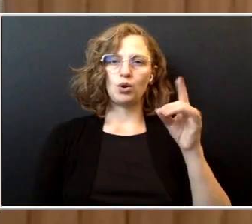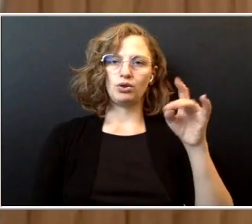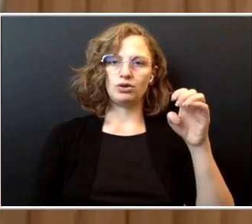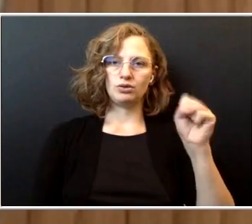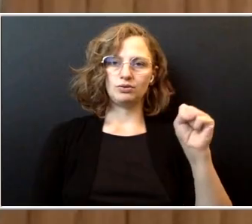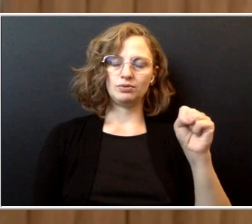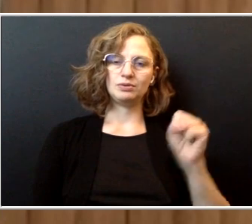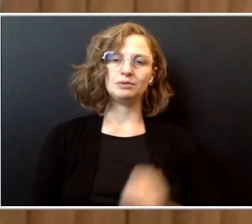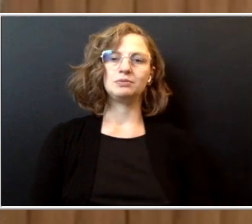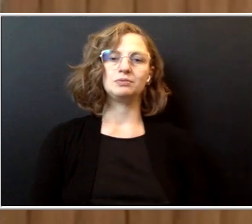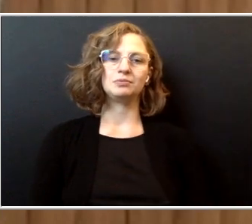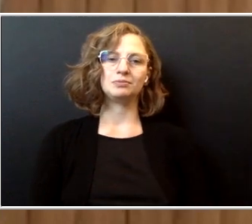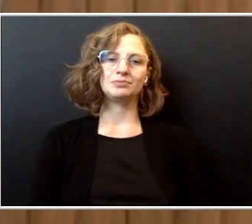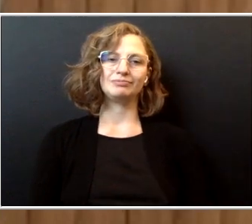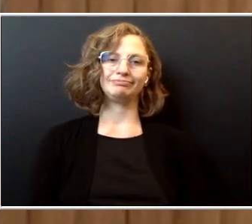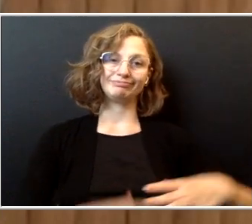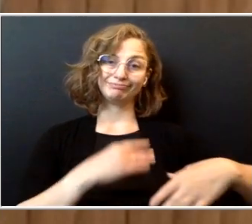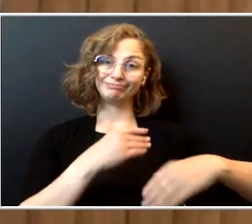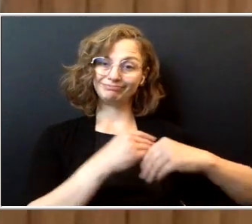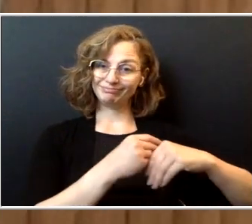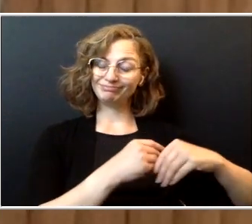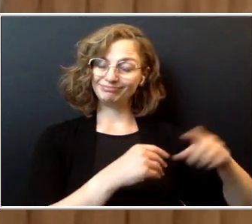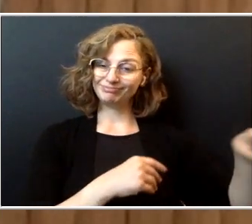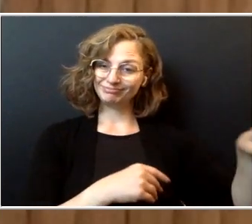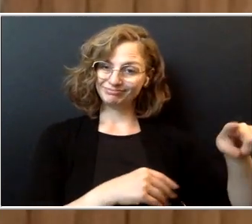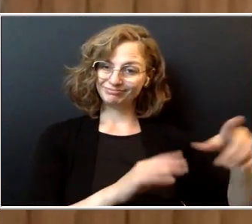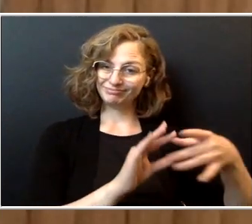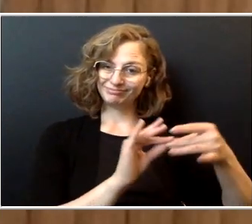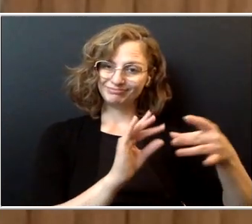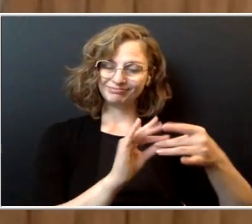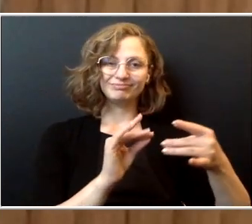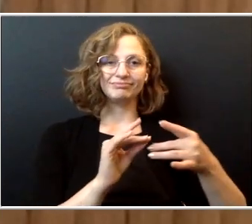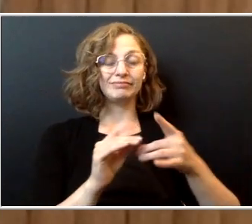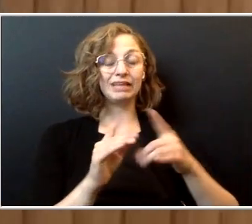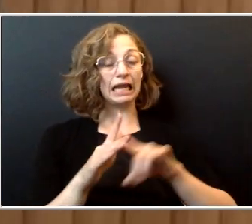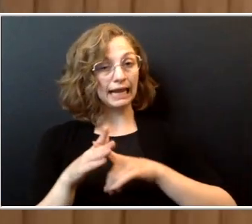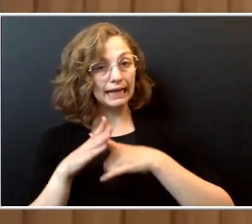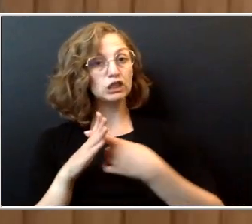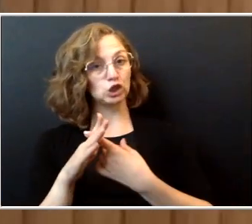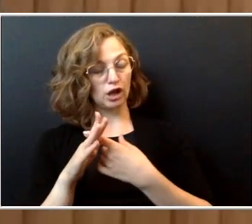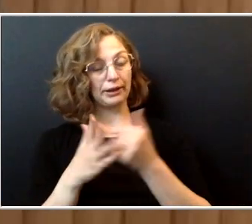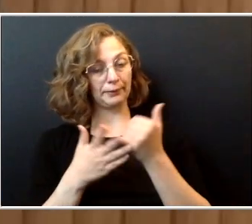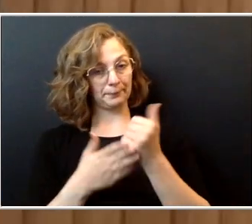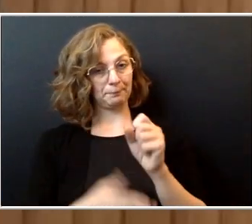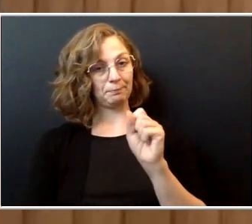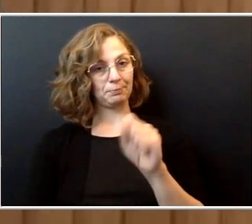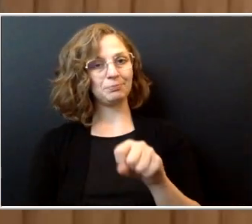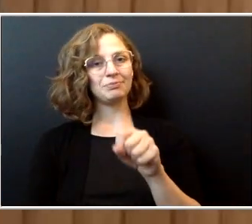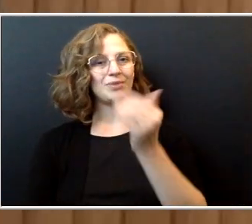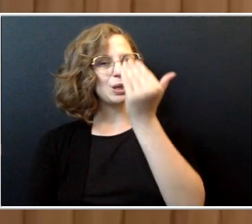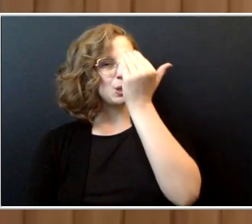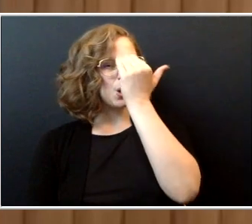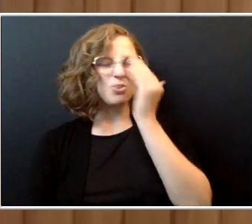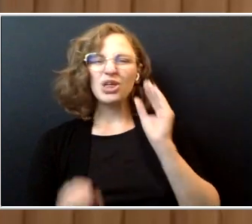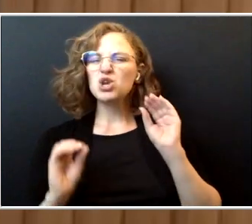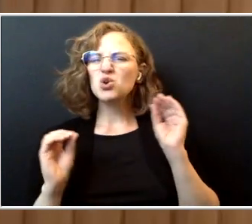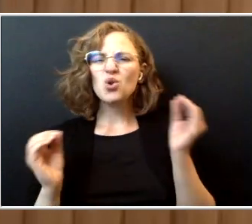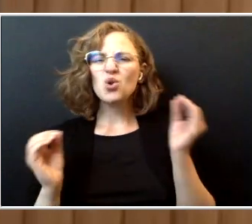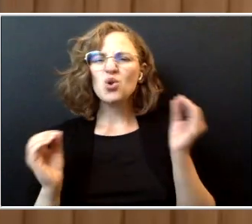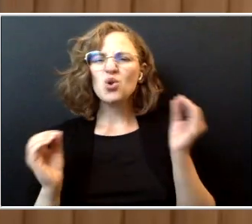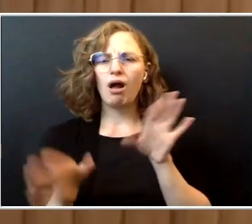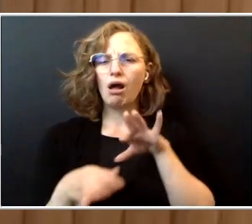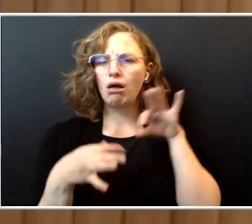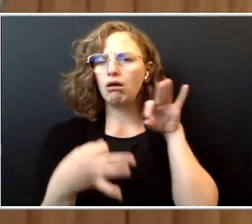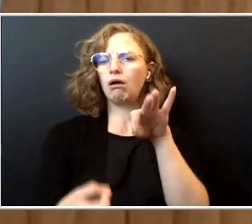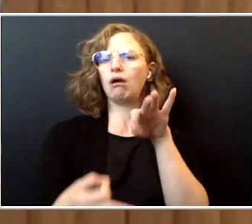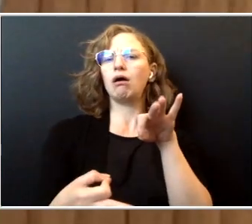Tag teaming off of all of this, I'd say not only the getting started is so helpful, but know that no one does this perfectly. So knowing that